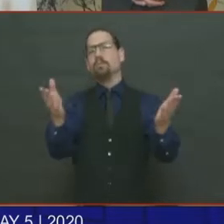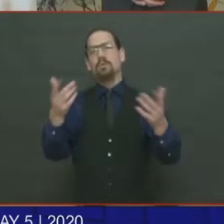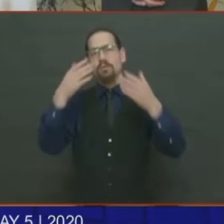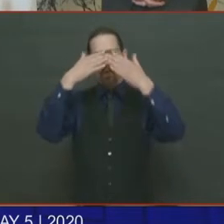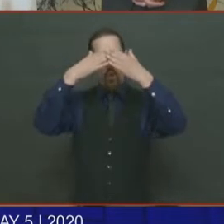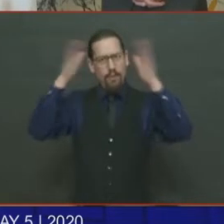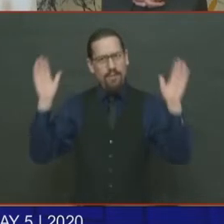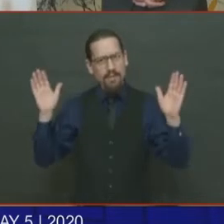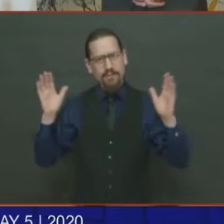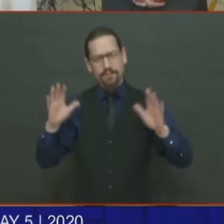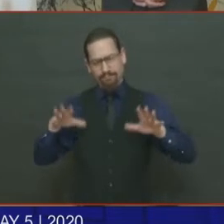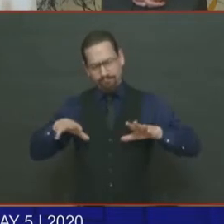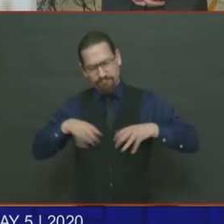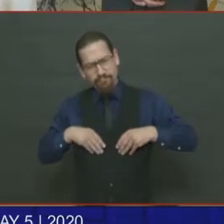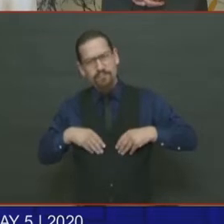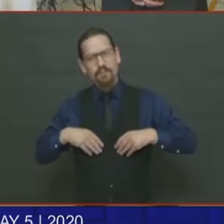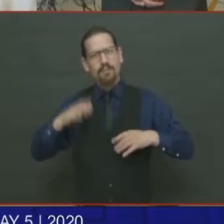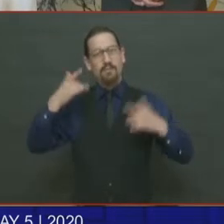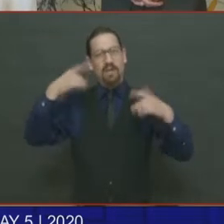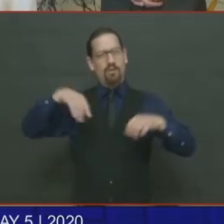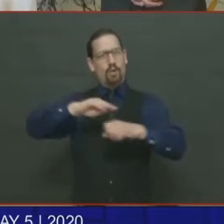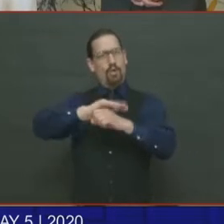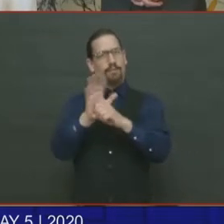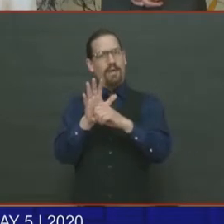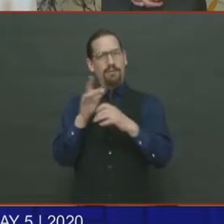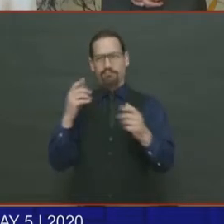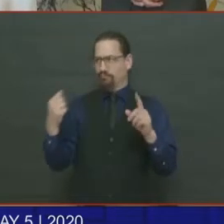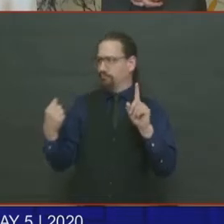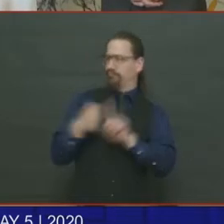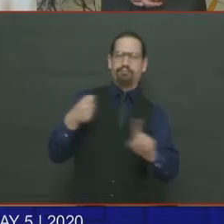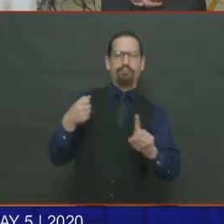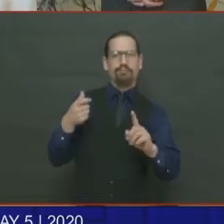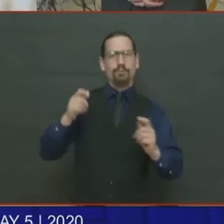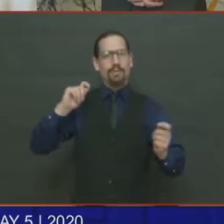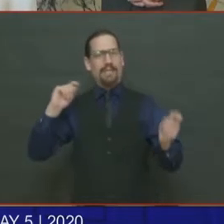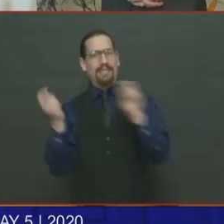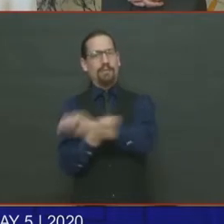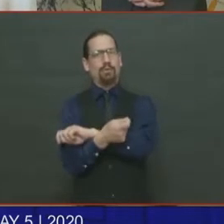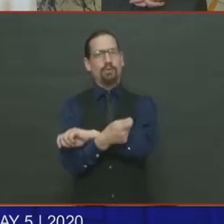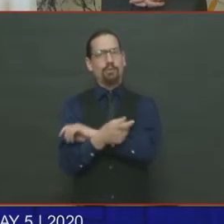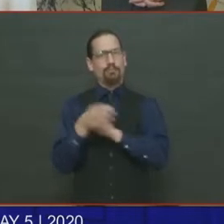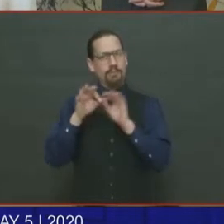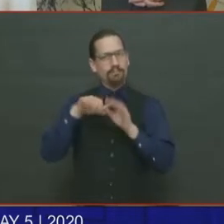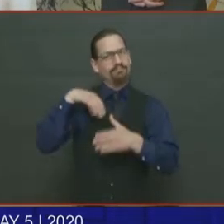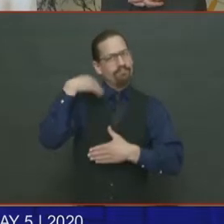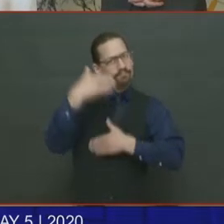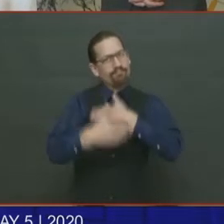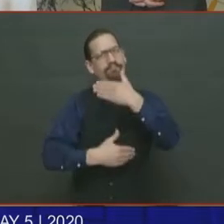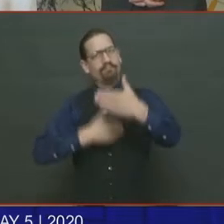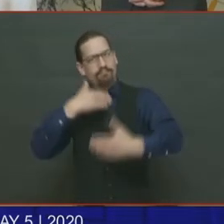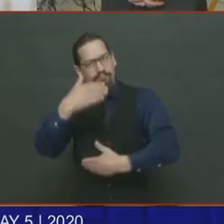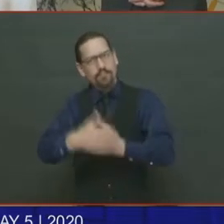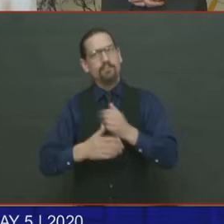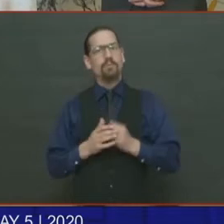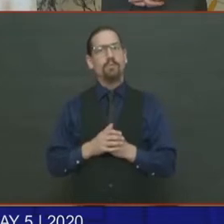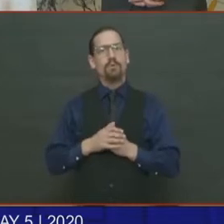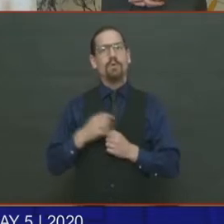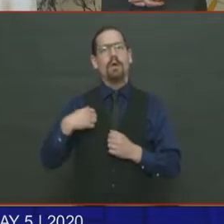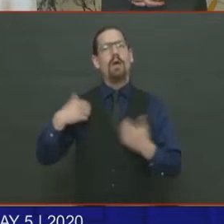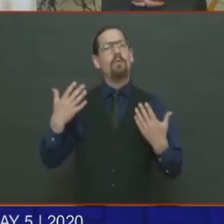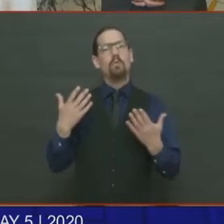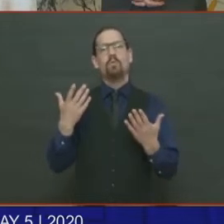Accept that we are going to have to live within new limits, which none of us really